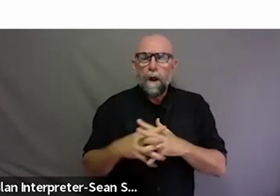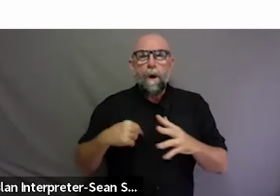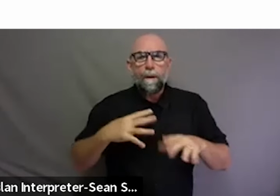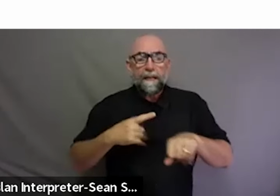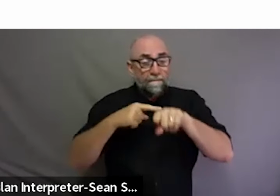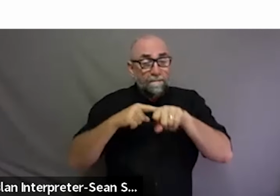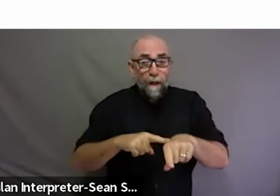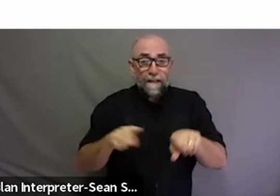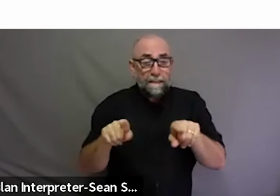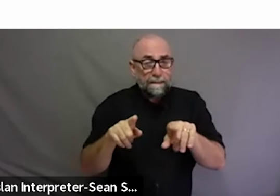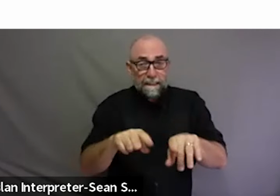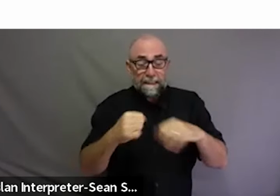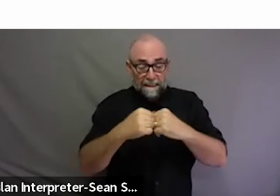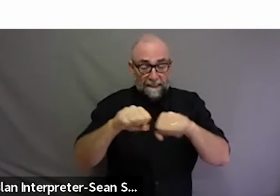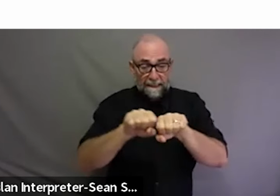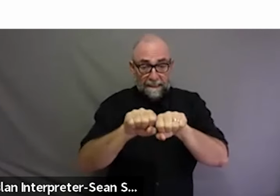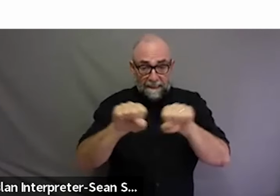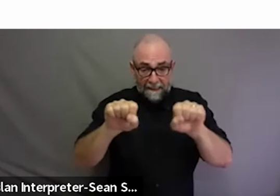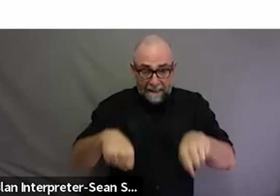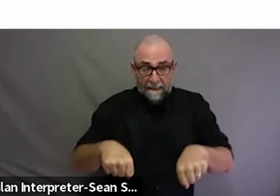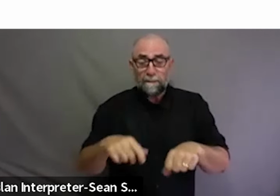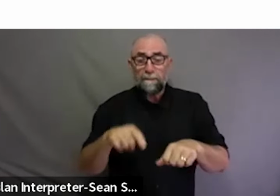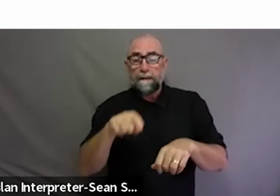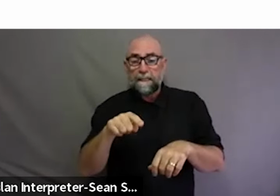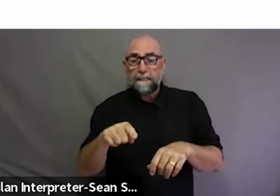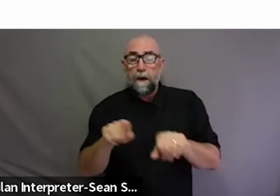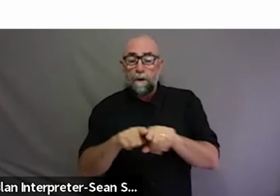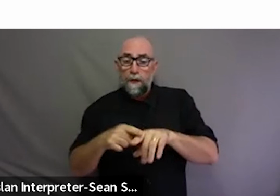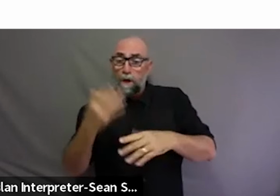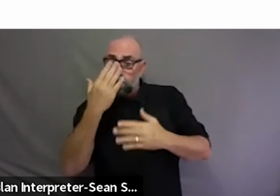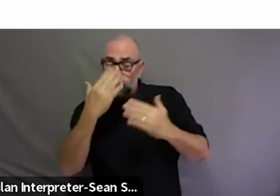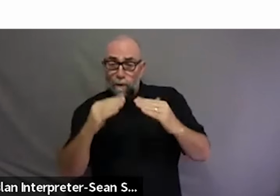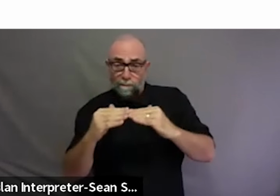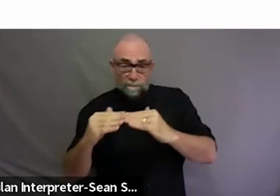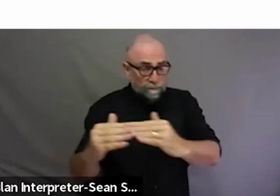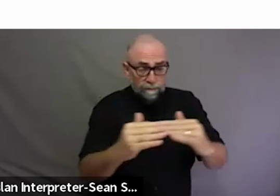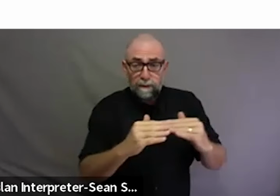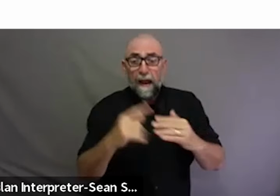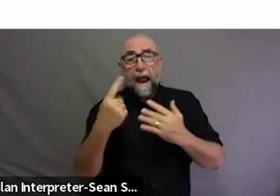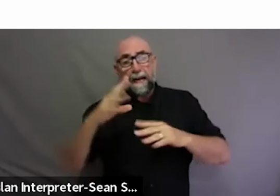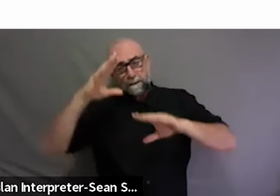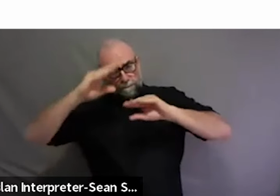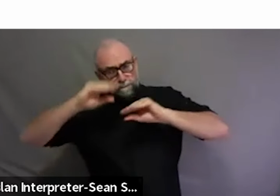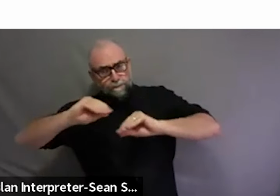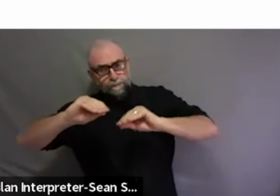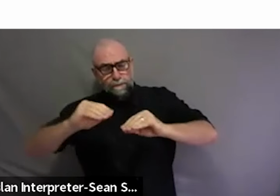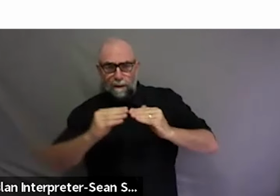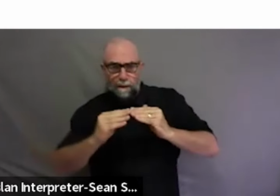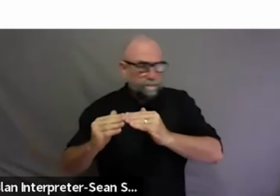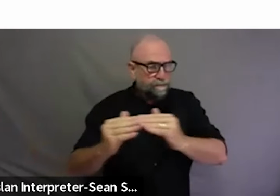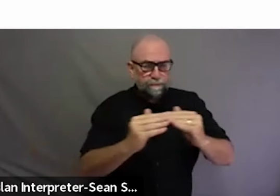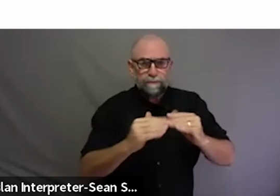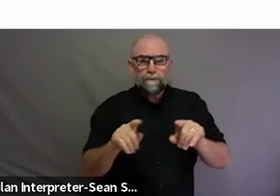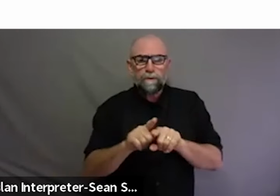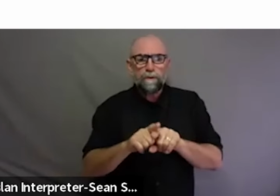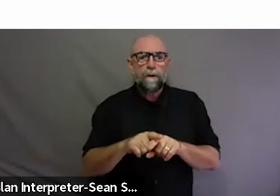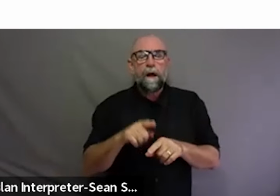the faculty and school level, and the course and instructor level. So my earlier reflections notwithstanding, many